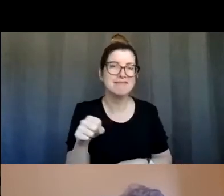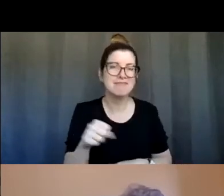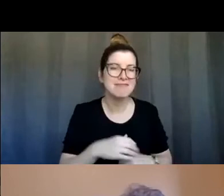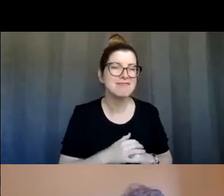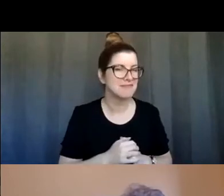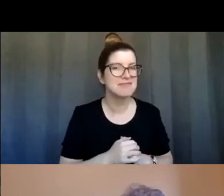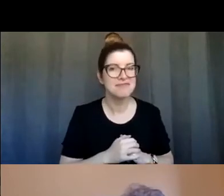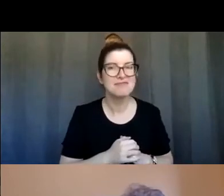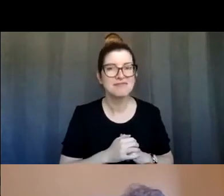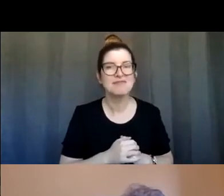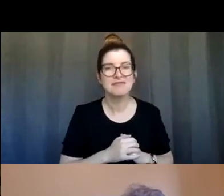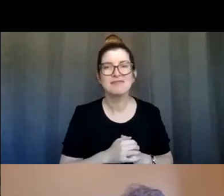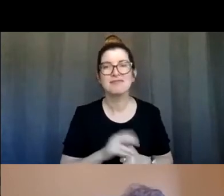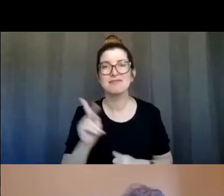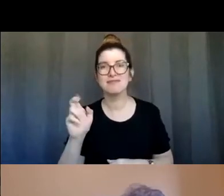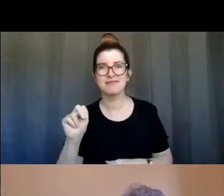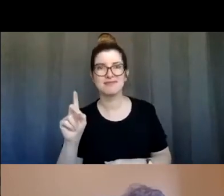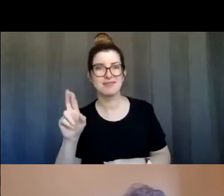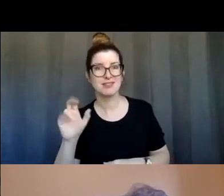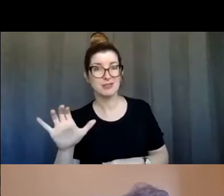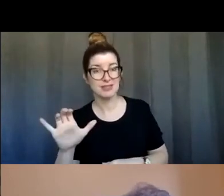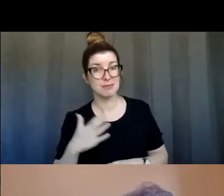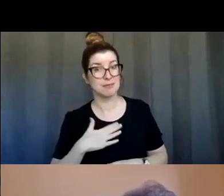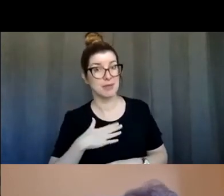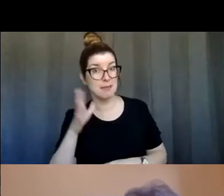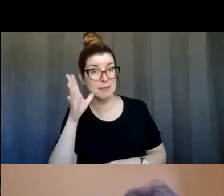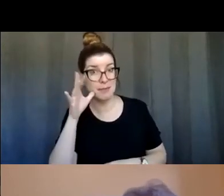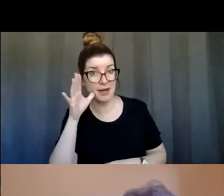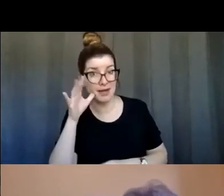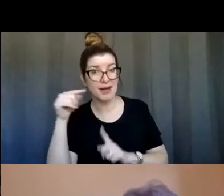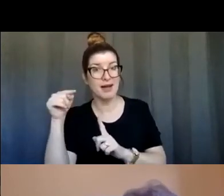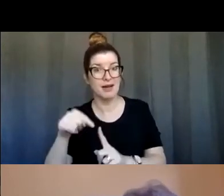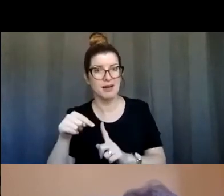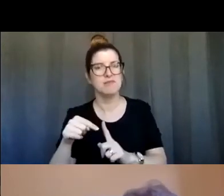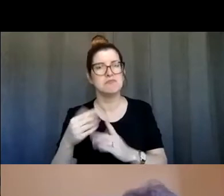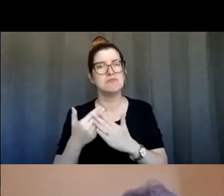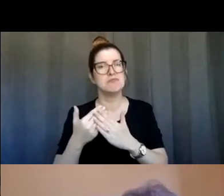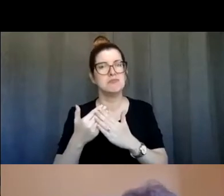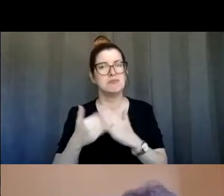It was. Yeah, my mom, she actually, she was born in